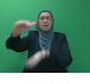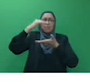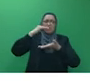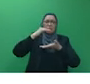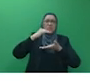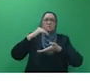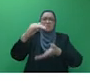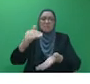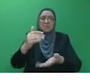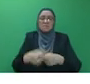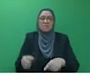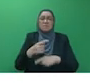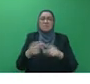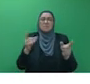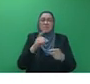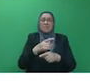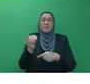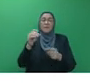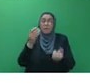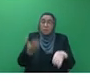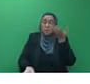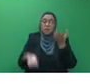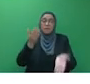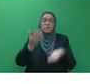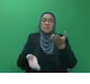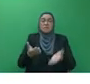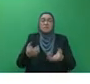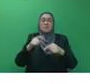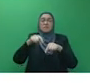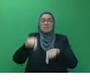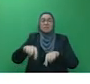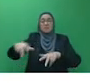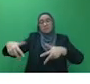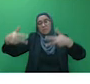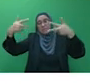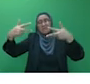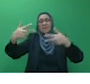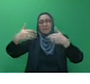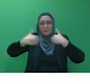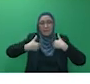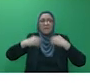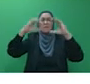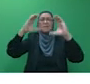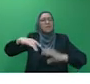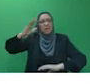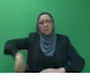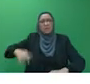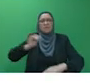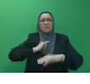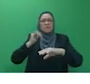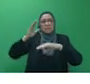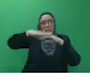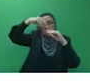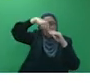actually work i just haven't found a way to fully capitalize on it yet it leads me to this uh